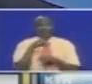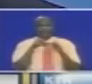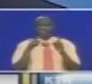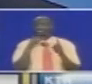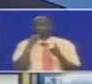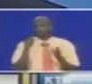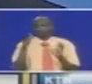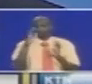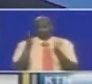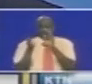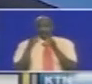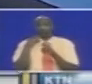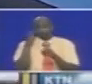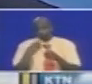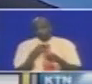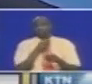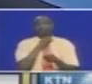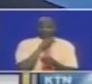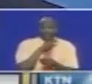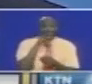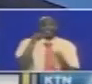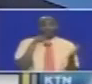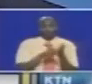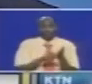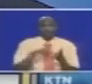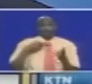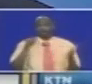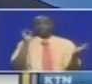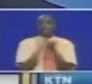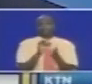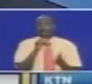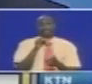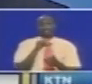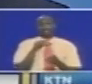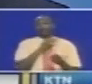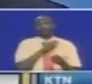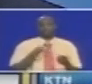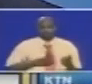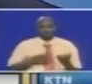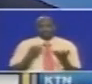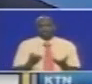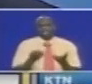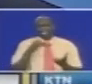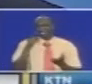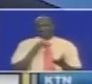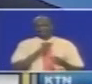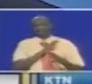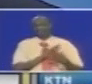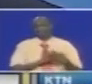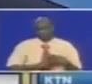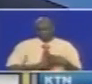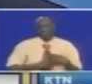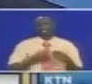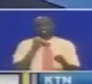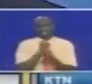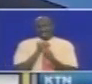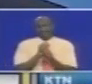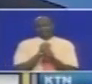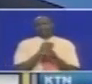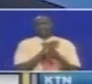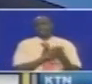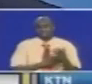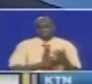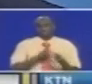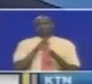fair to keep on hammering this point that we're going to disband the commission, because it actually demoralizes the staff. And people are